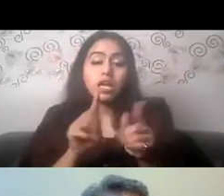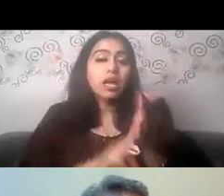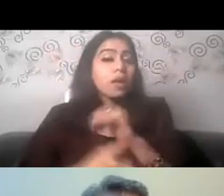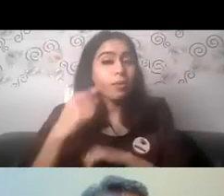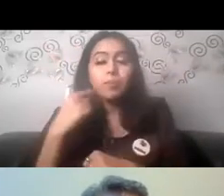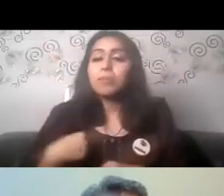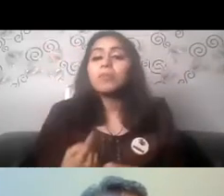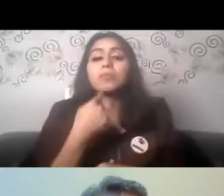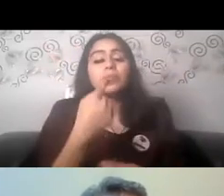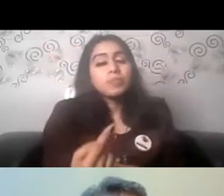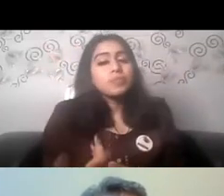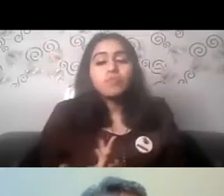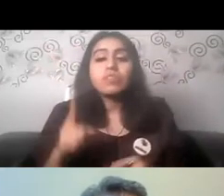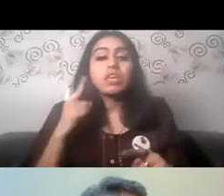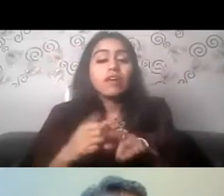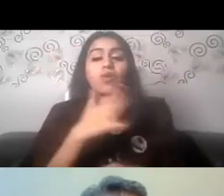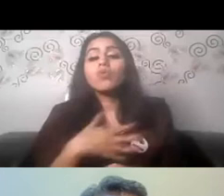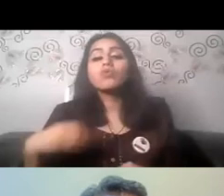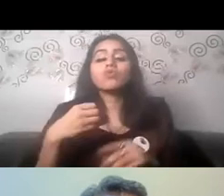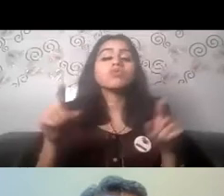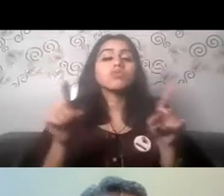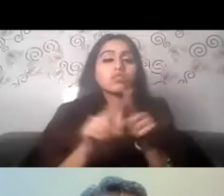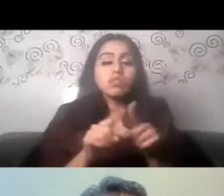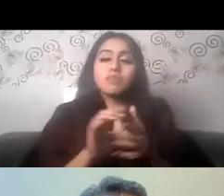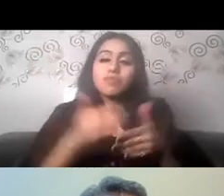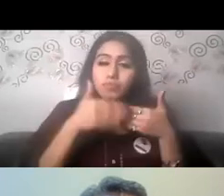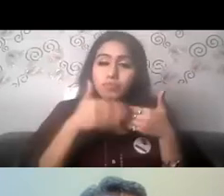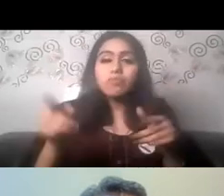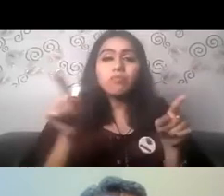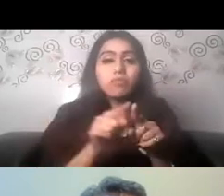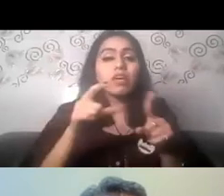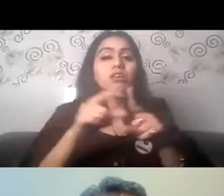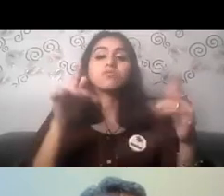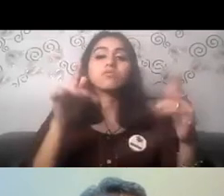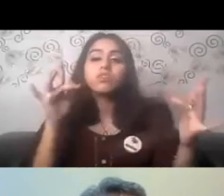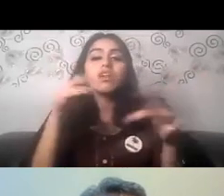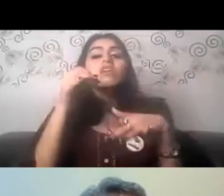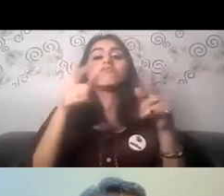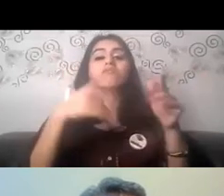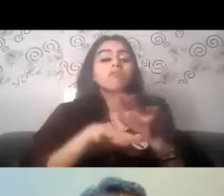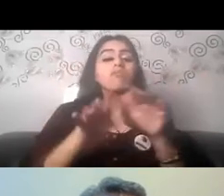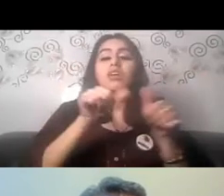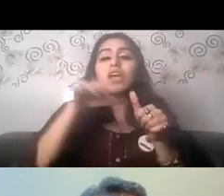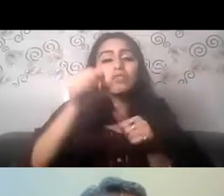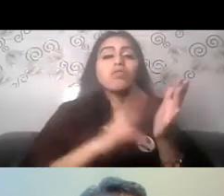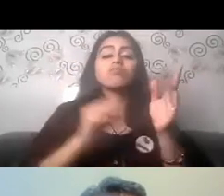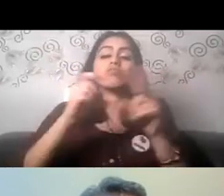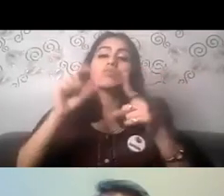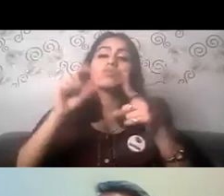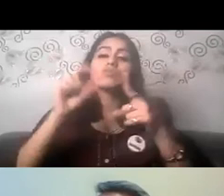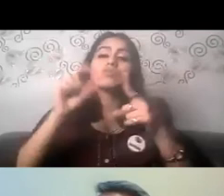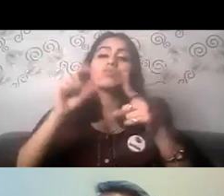how your organization is improving internally, and that digital accessibility maturity model is just one aspect of kind